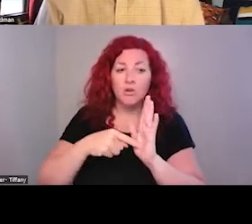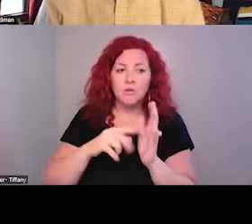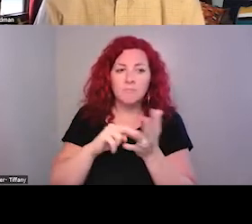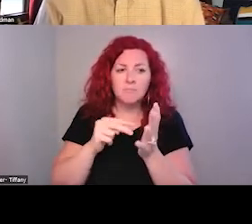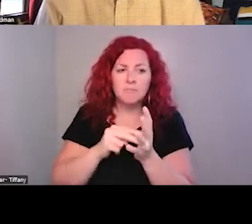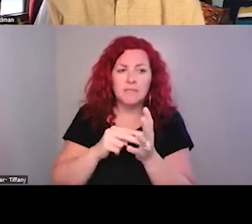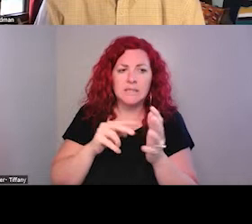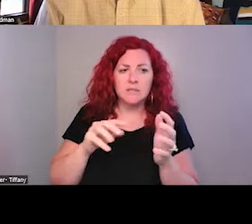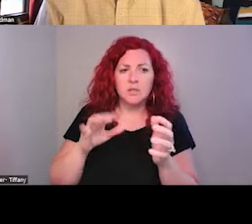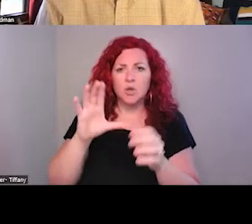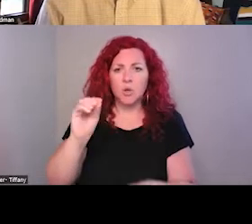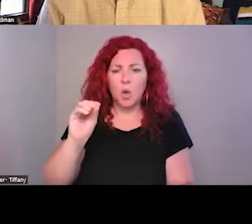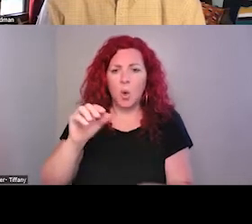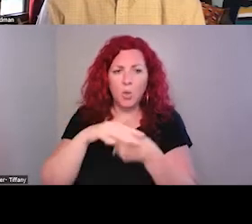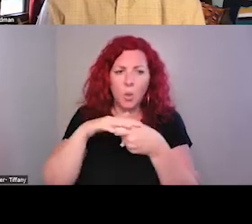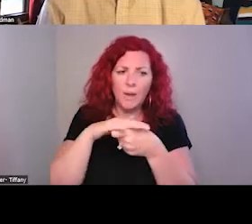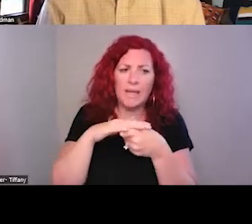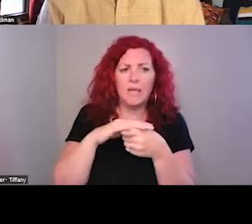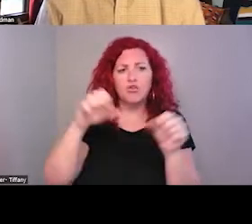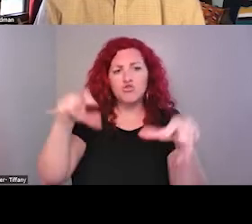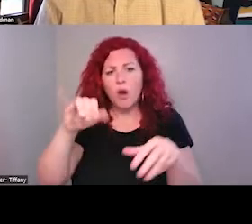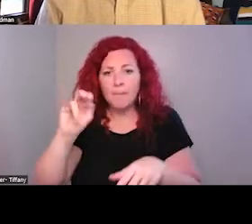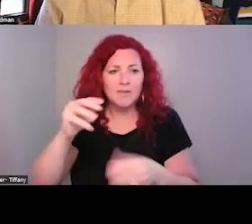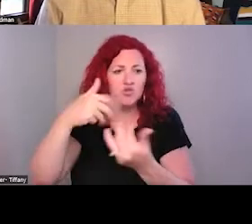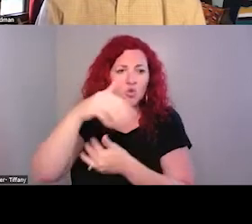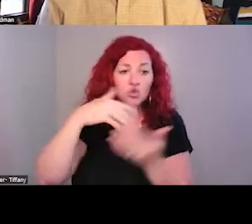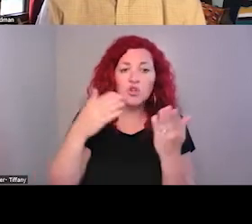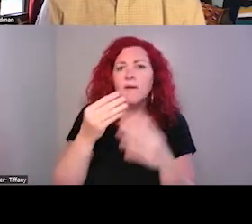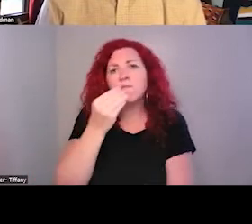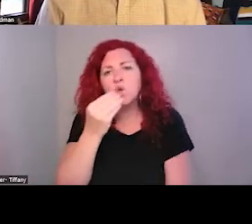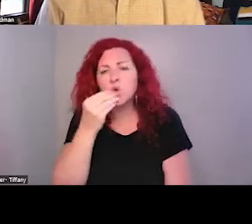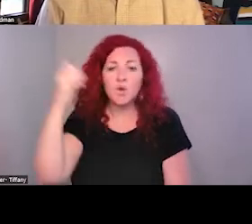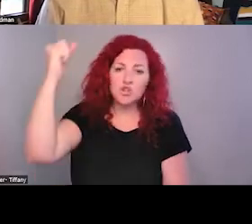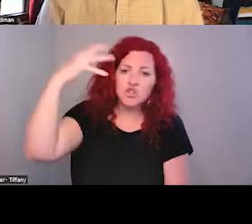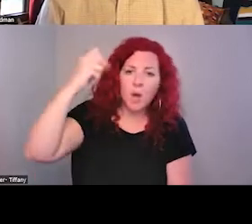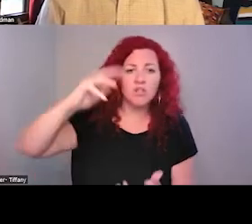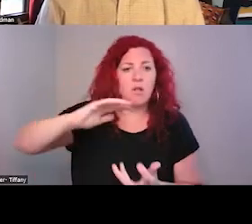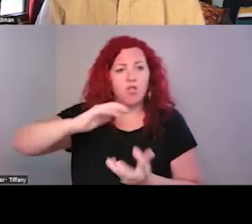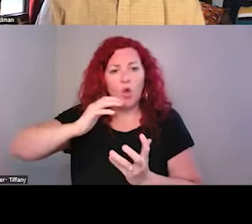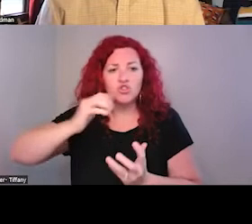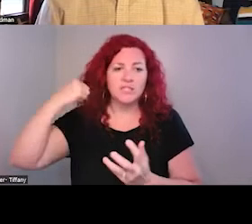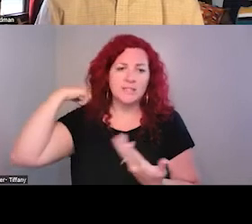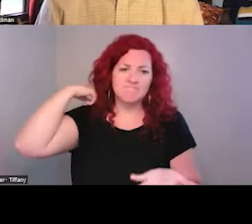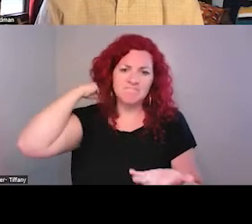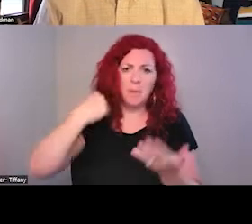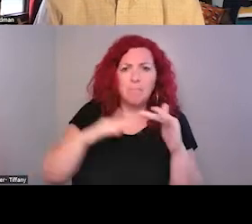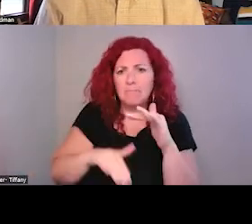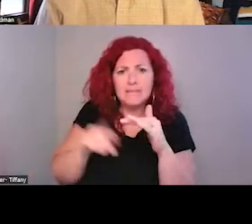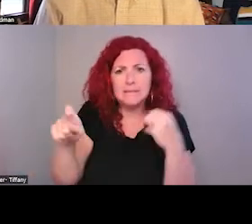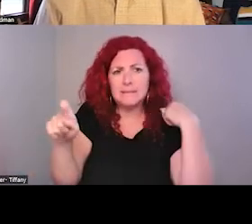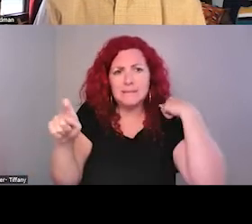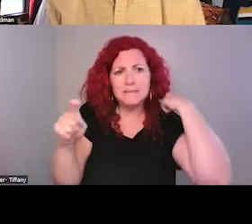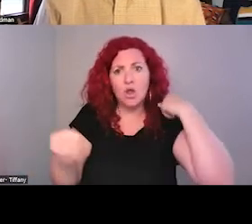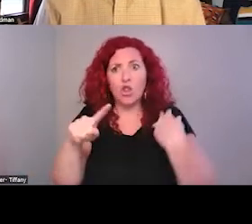well as basic needs like food, water, showers, and laundry. Often crisis receiving facilities are a precious